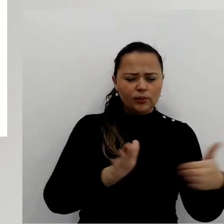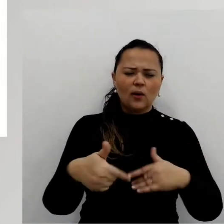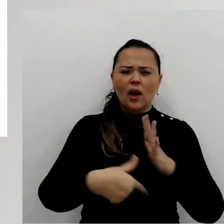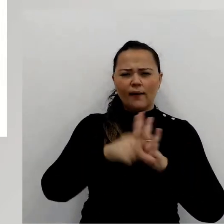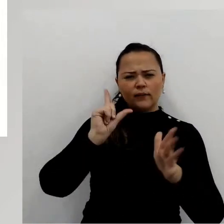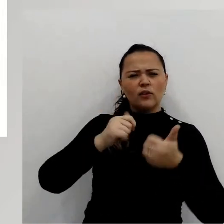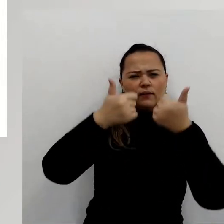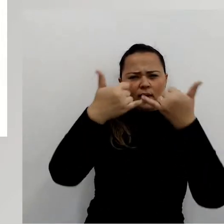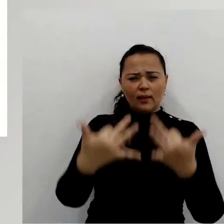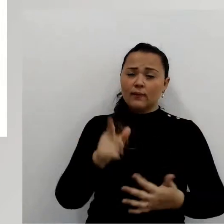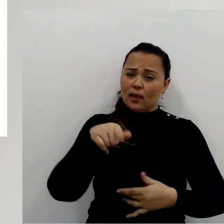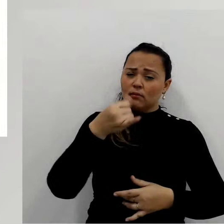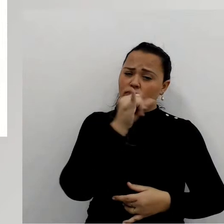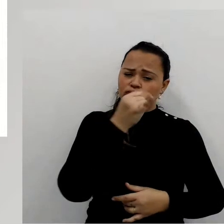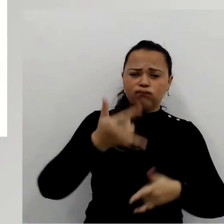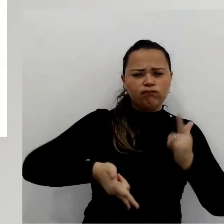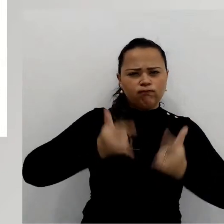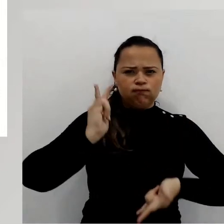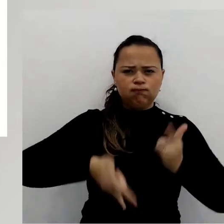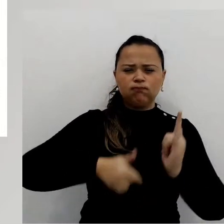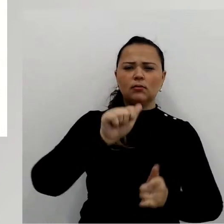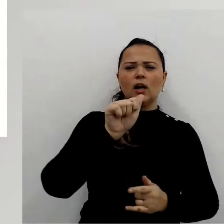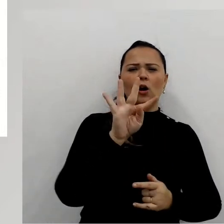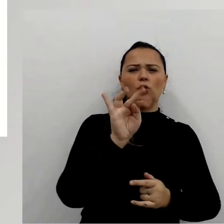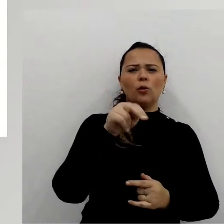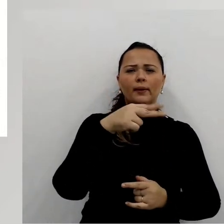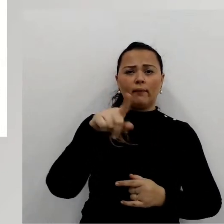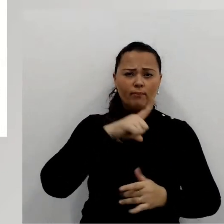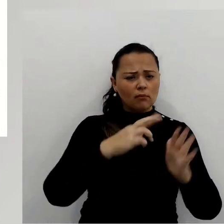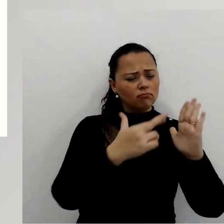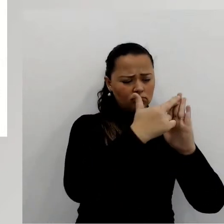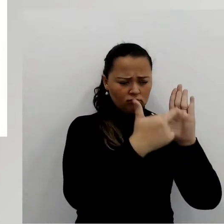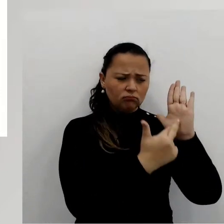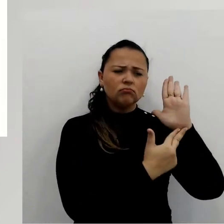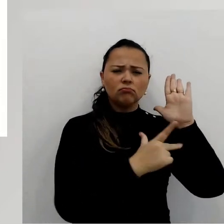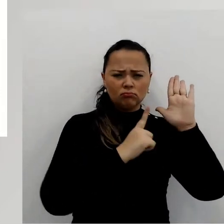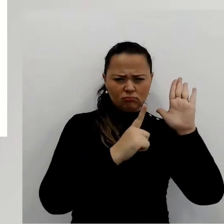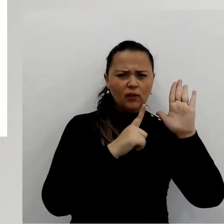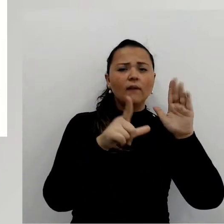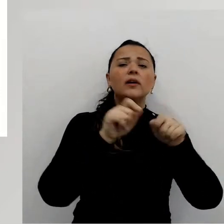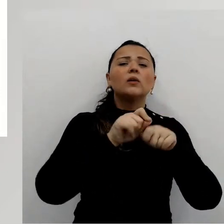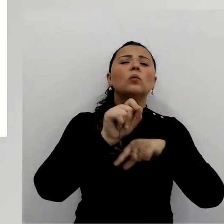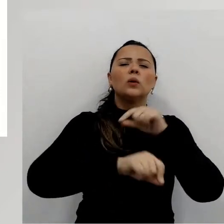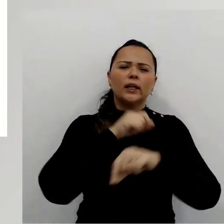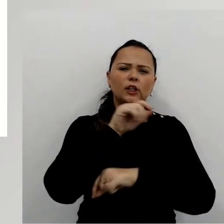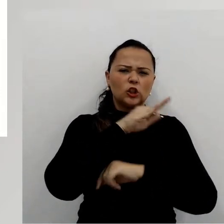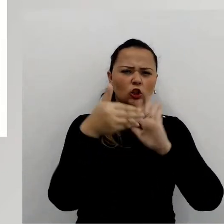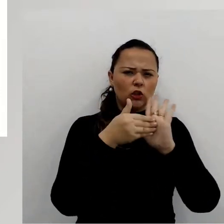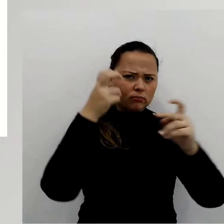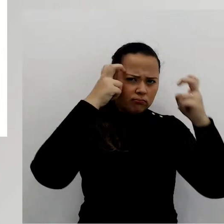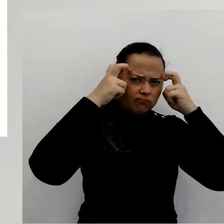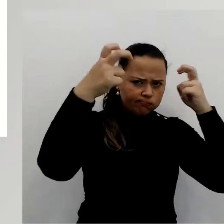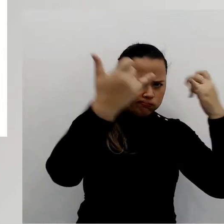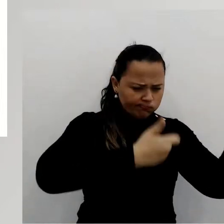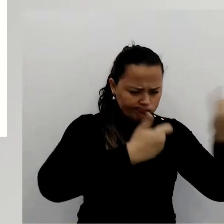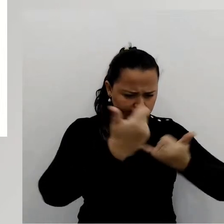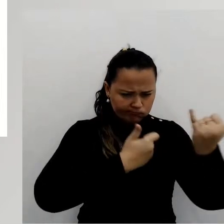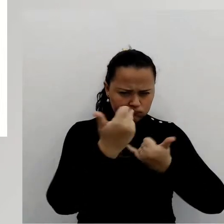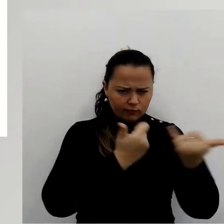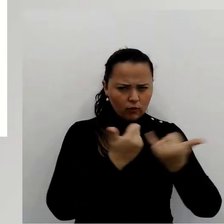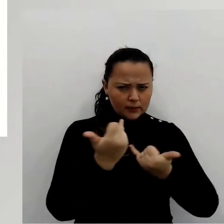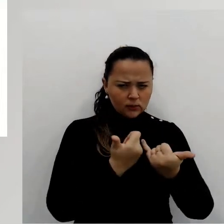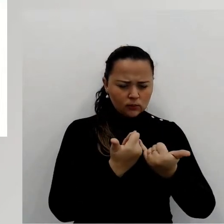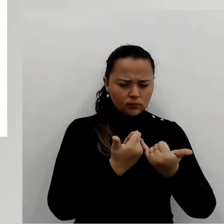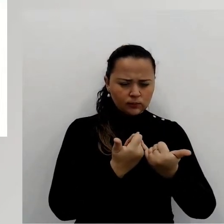and it's rule-based. So what it does is it takes the intelligence that a lot of your